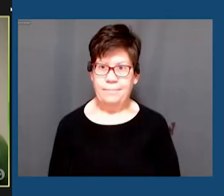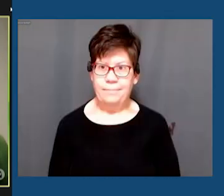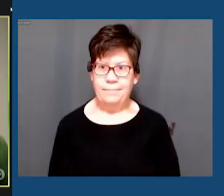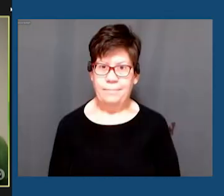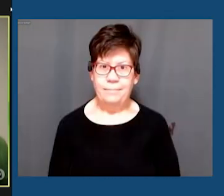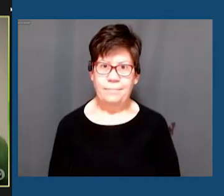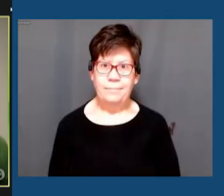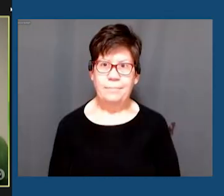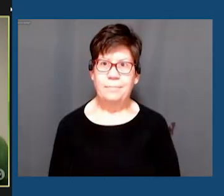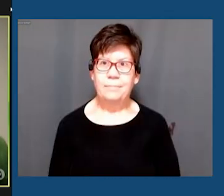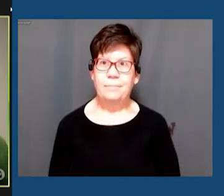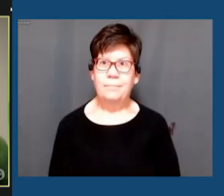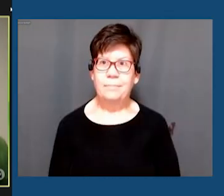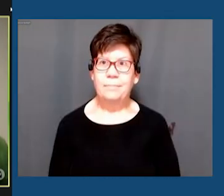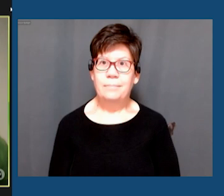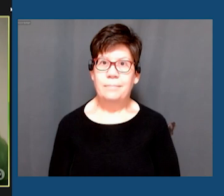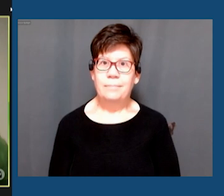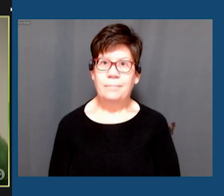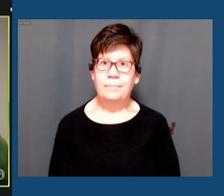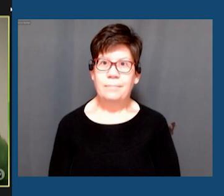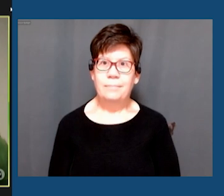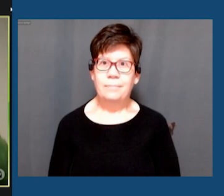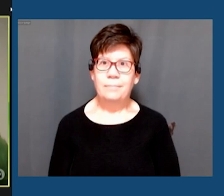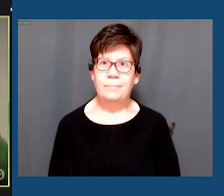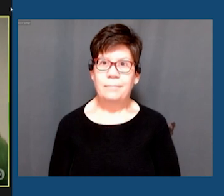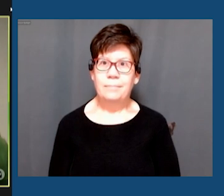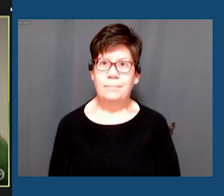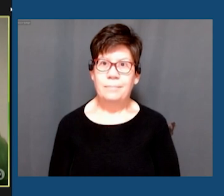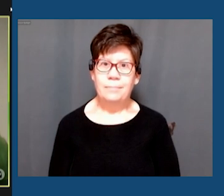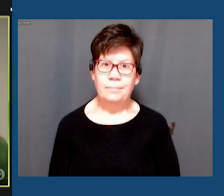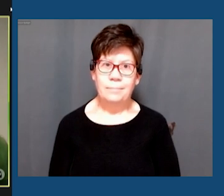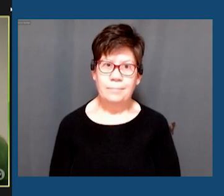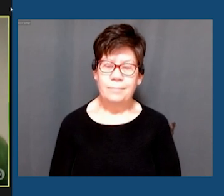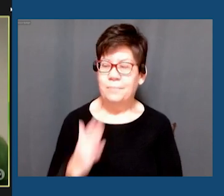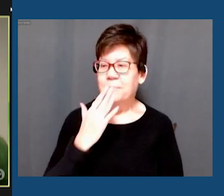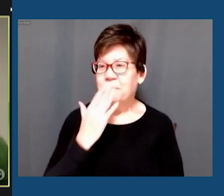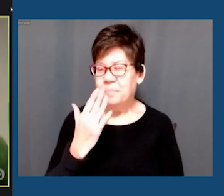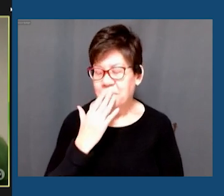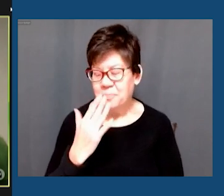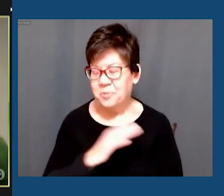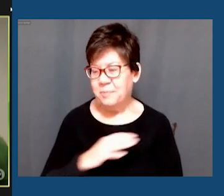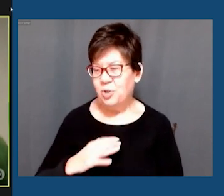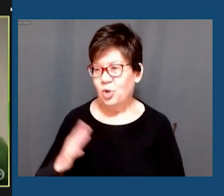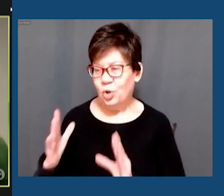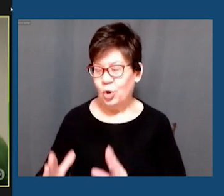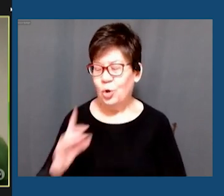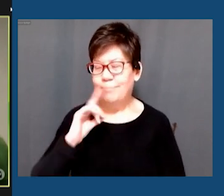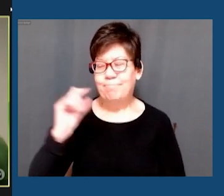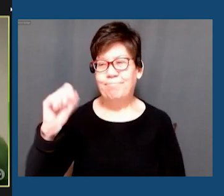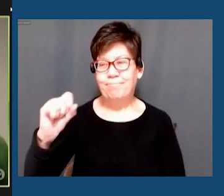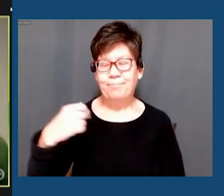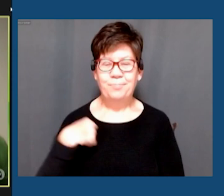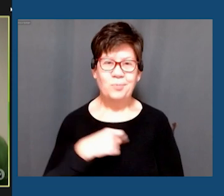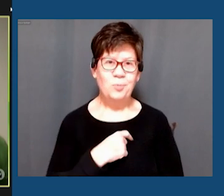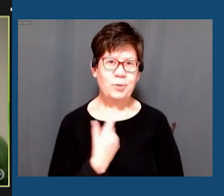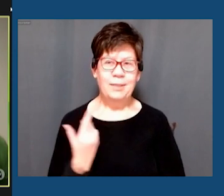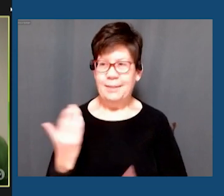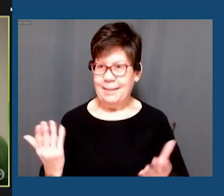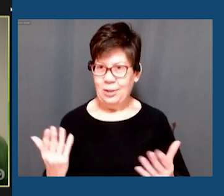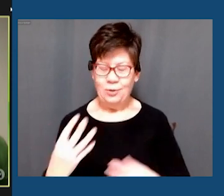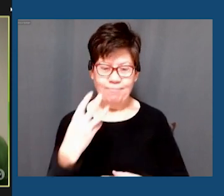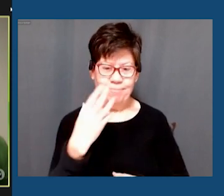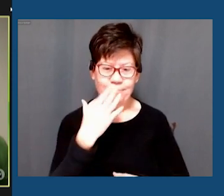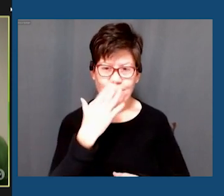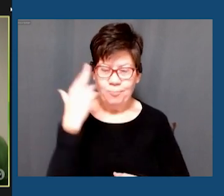always. Yes, I mean, we're coming to you right now for a good reason. In the last 30 days, there's been about 30 inches of